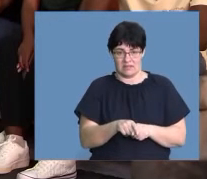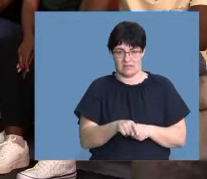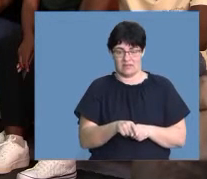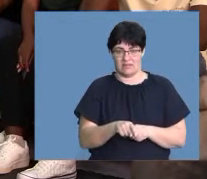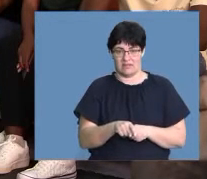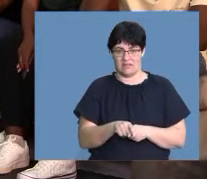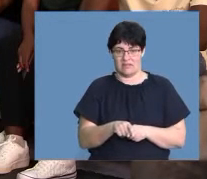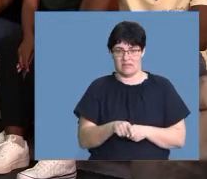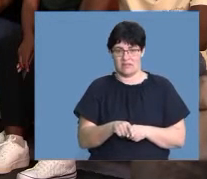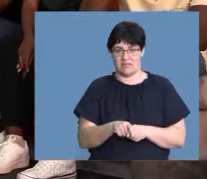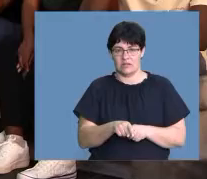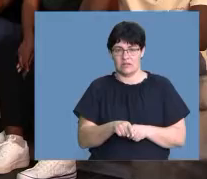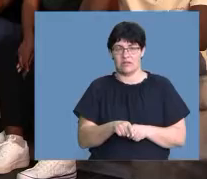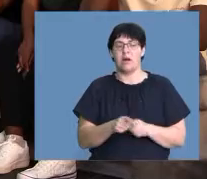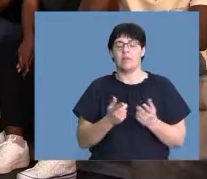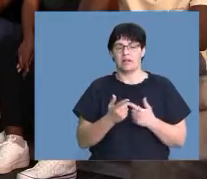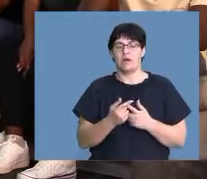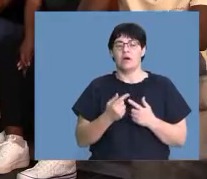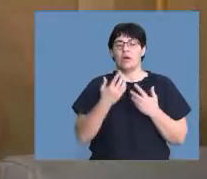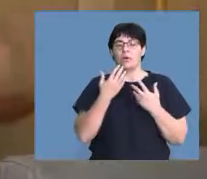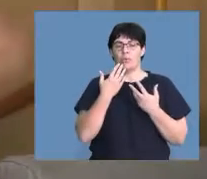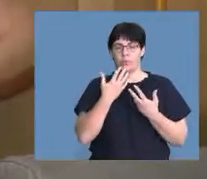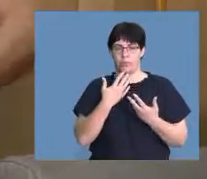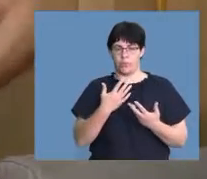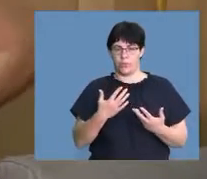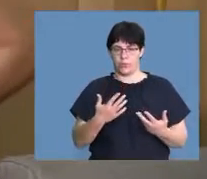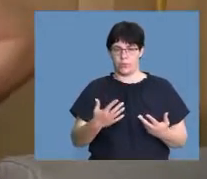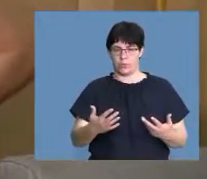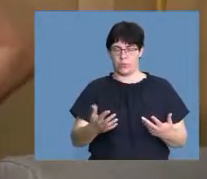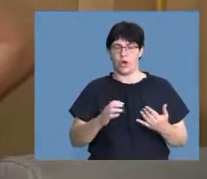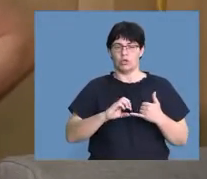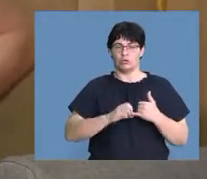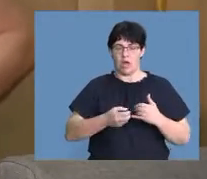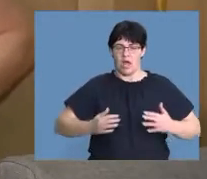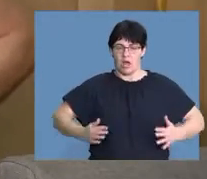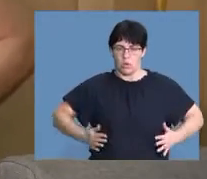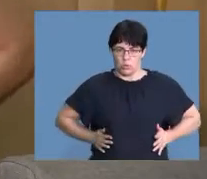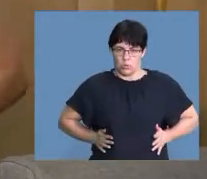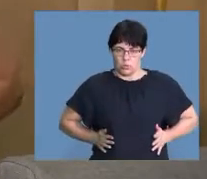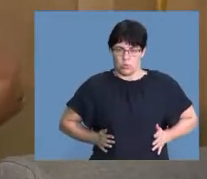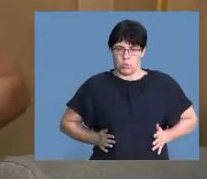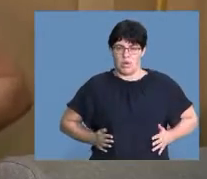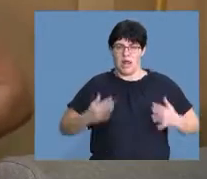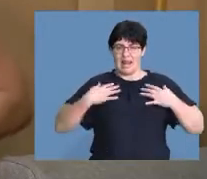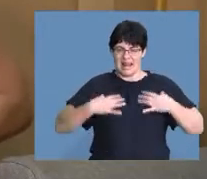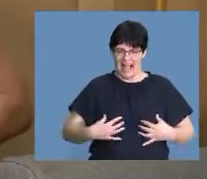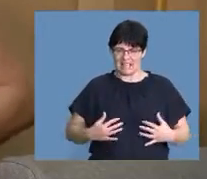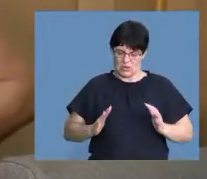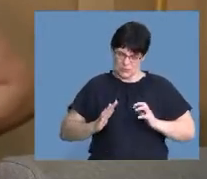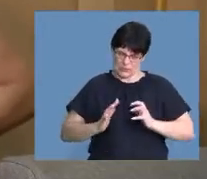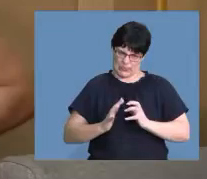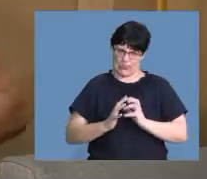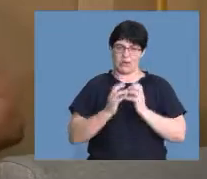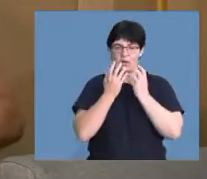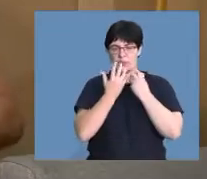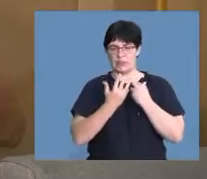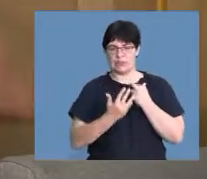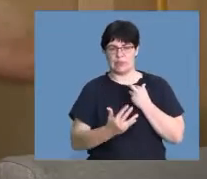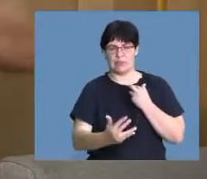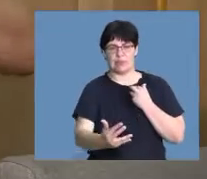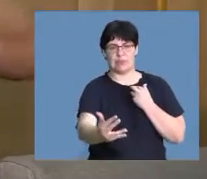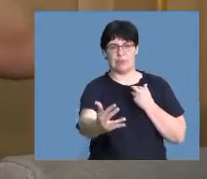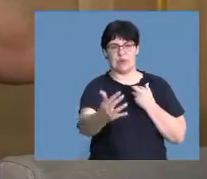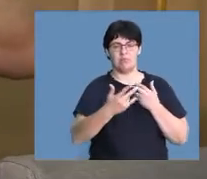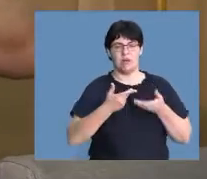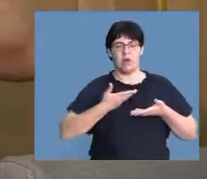You don't have to purse your lips, but you can just let it out slowly. But try and empty your lungs from the stale. We often just breathe